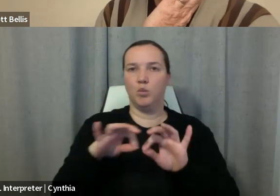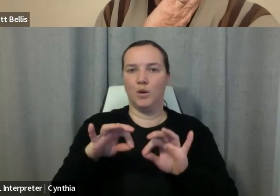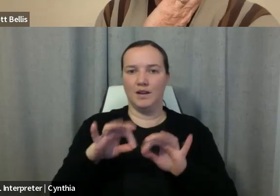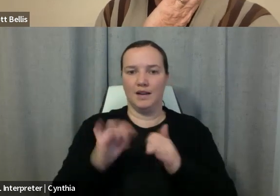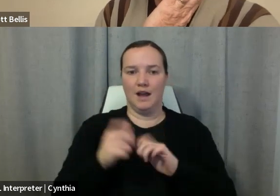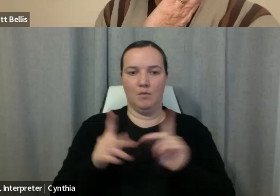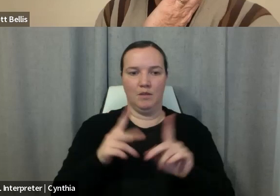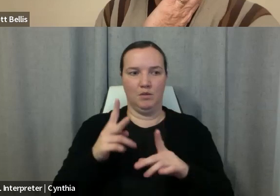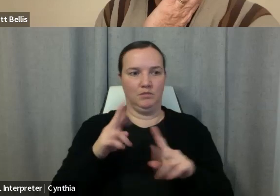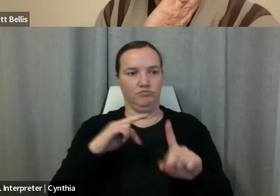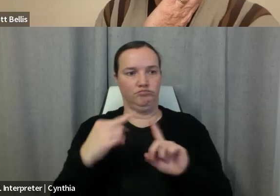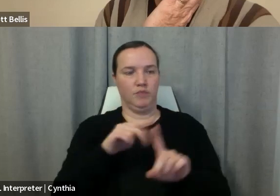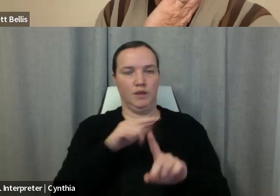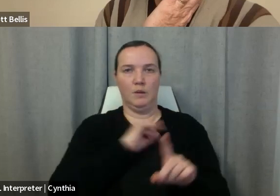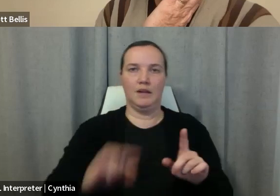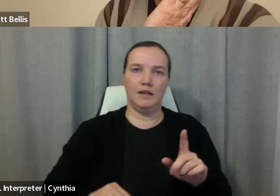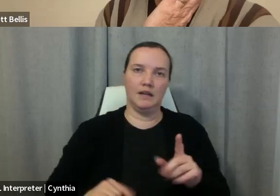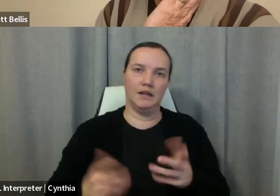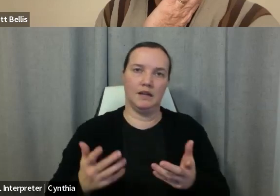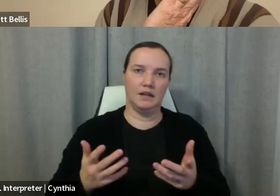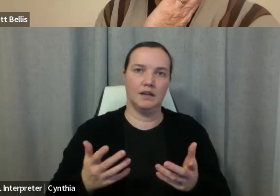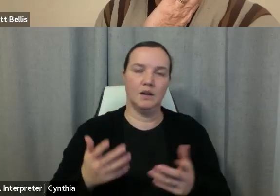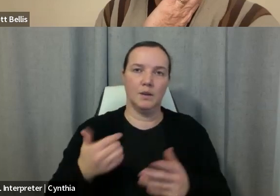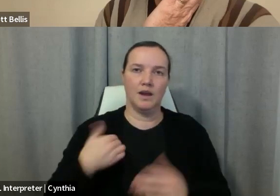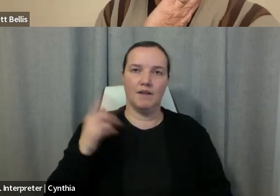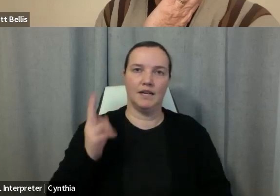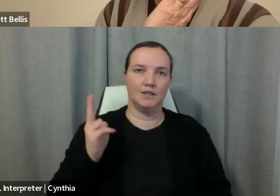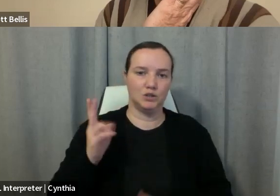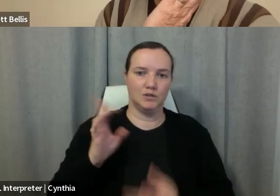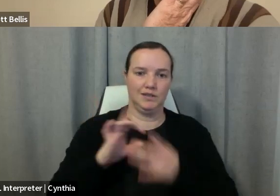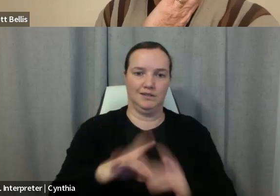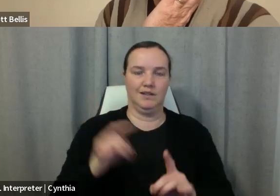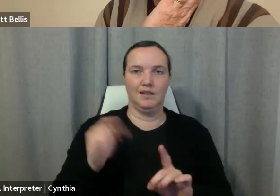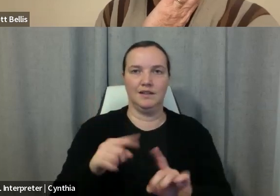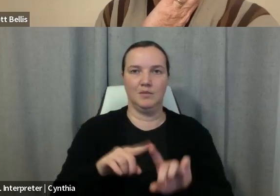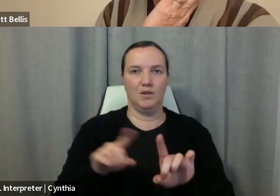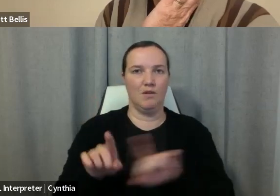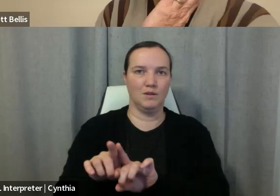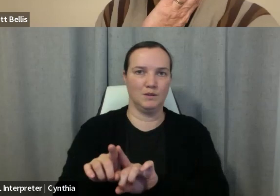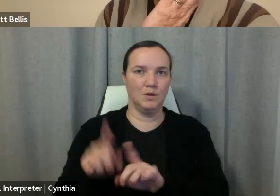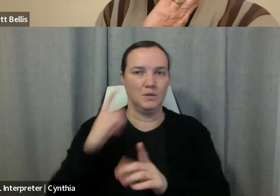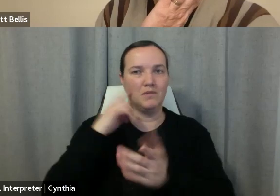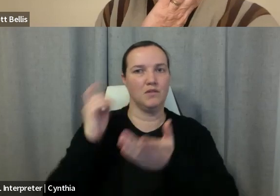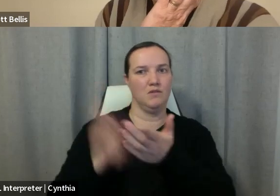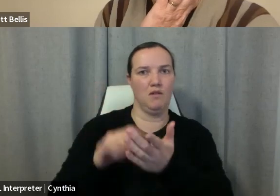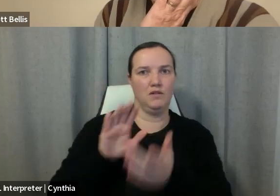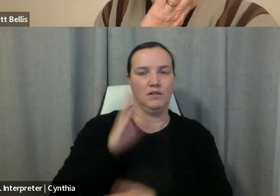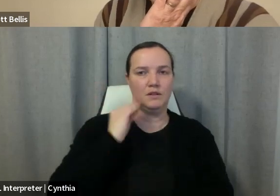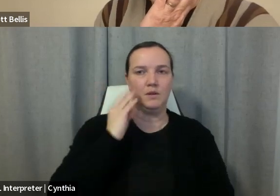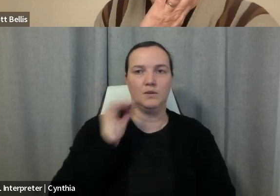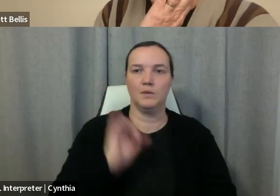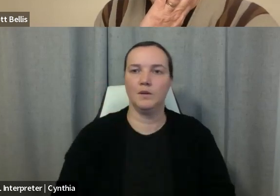Queen, there are folks for whom, you know, there's a history in relationship to that that also needs to be acknowledged. Thank